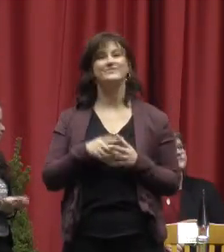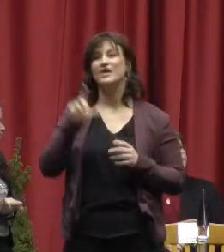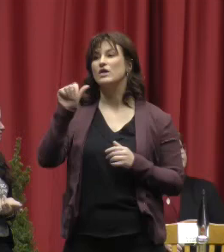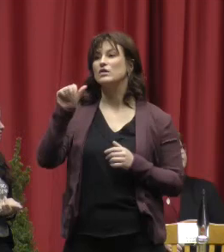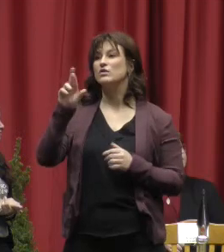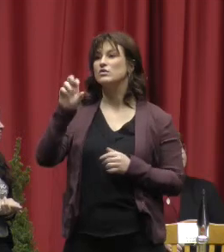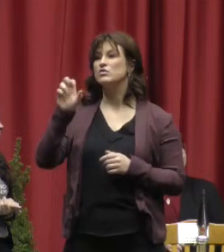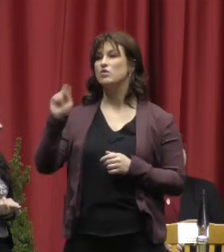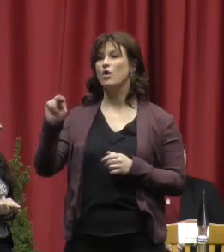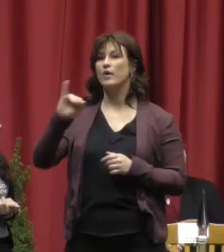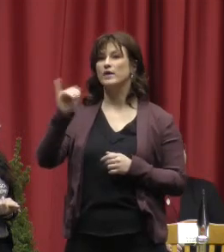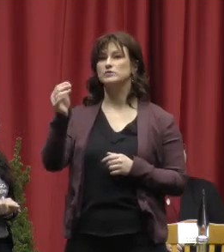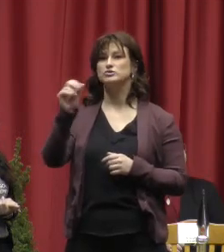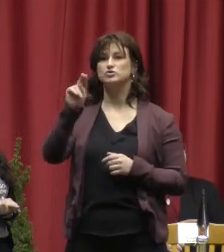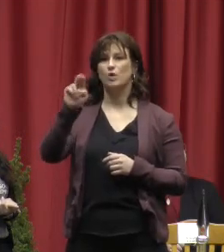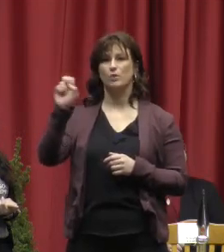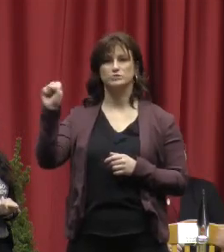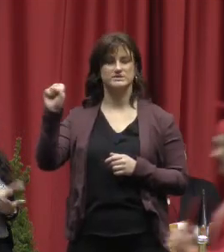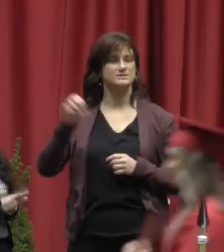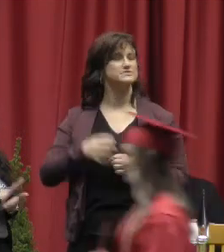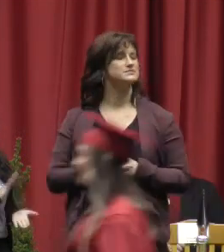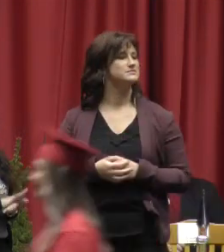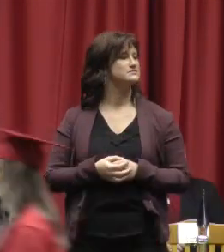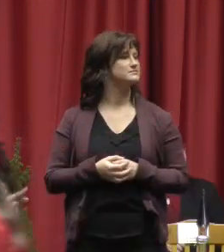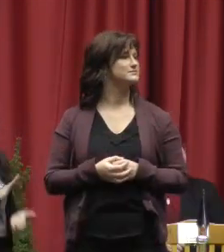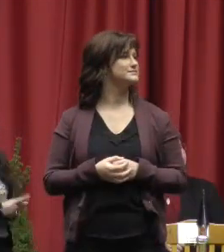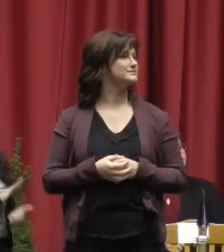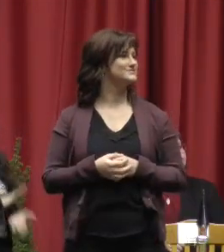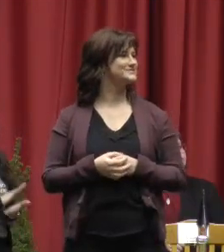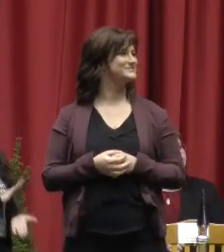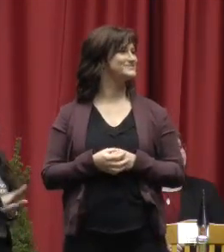Lauren Jones.